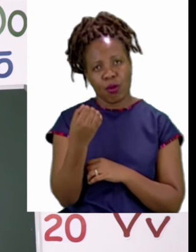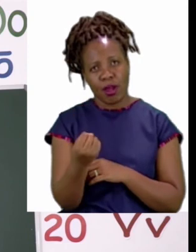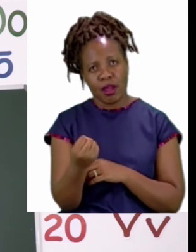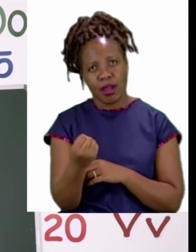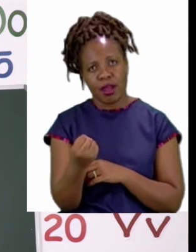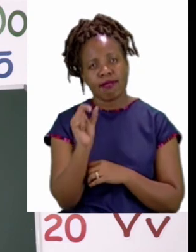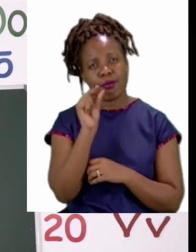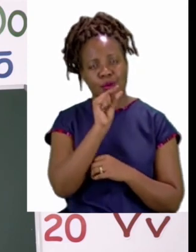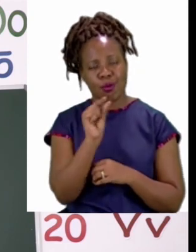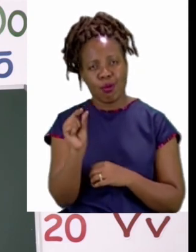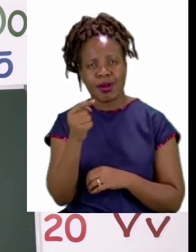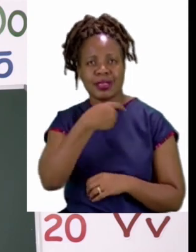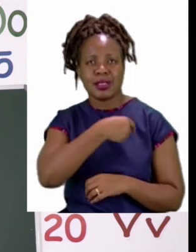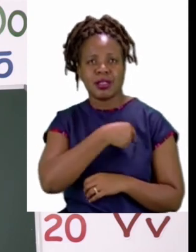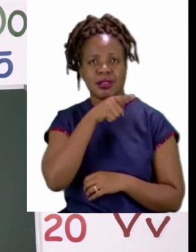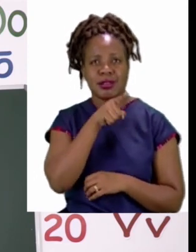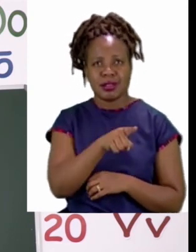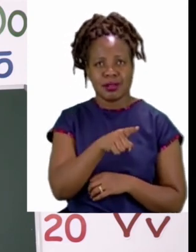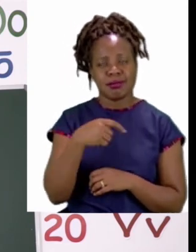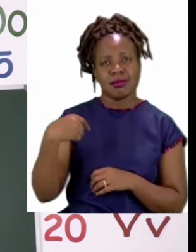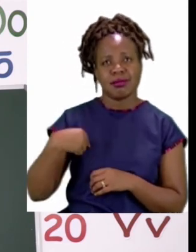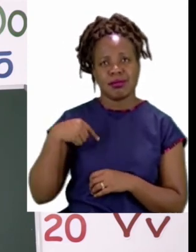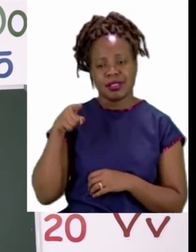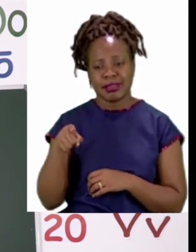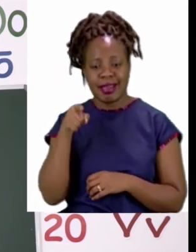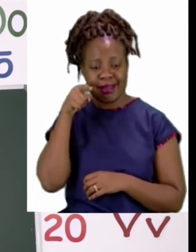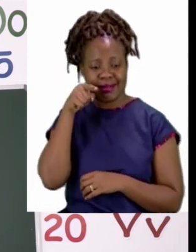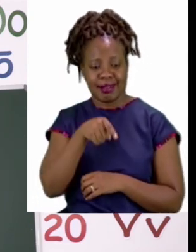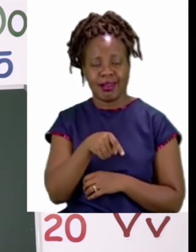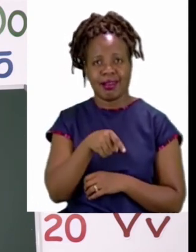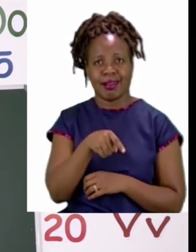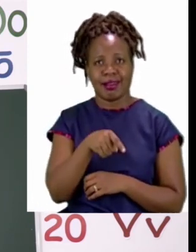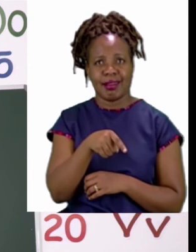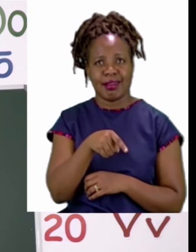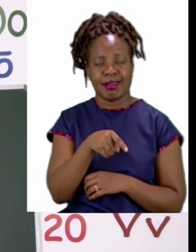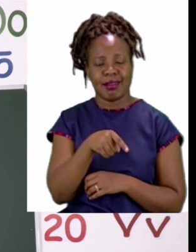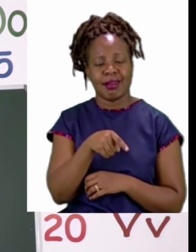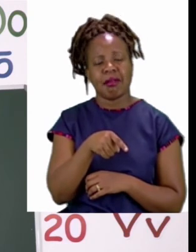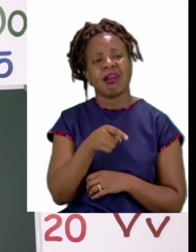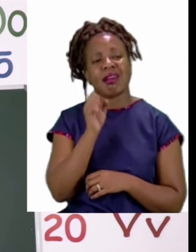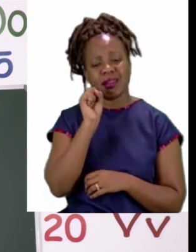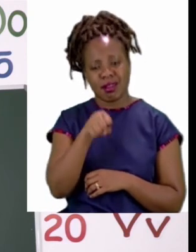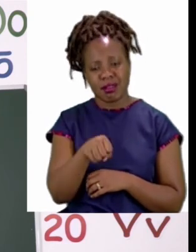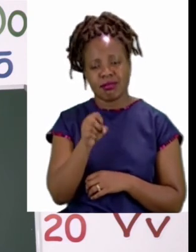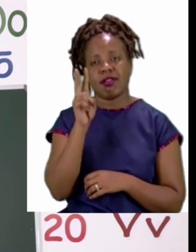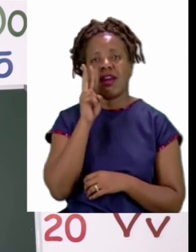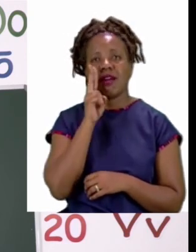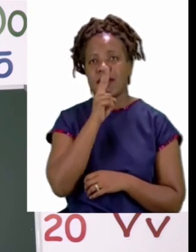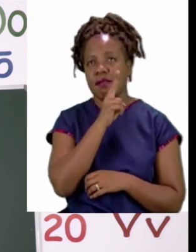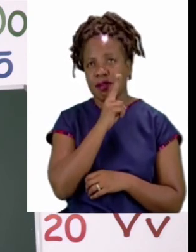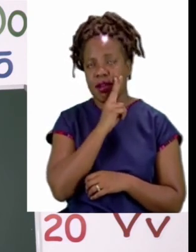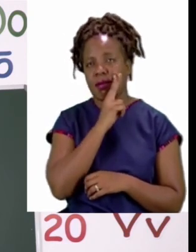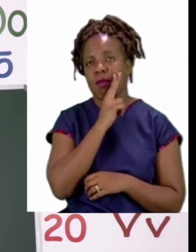he, and it as examples, you might have to add an